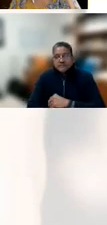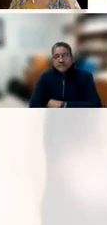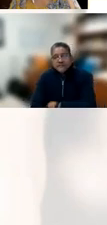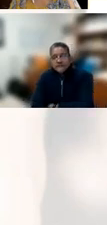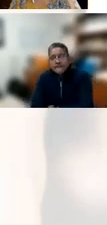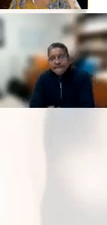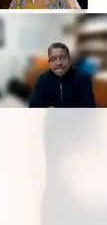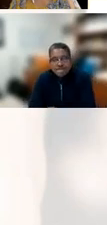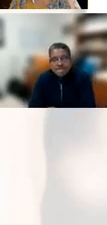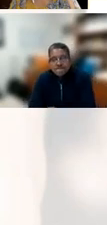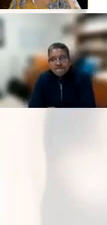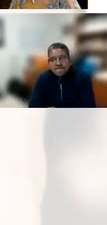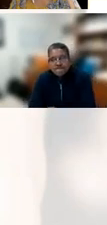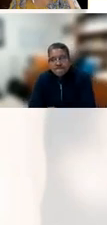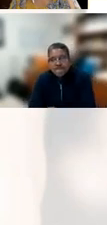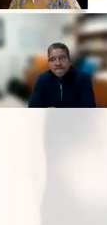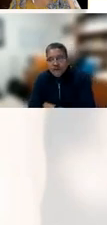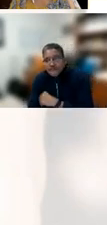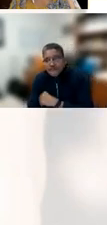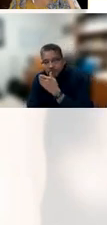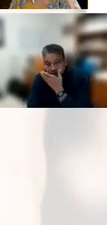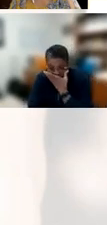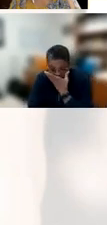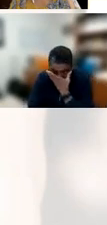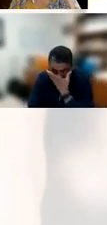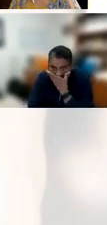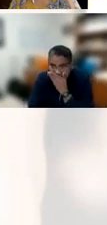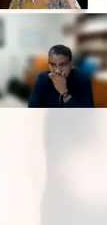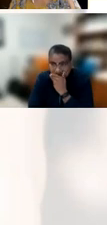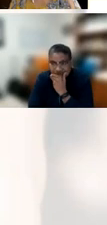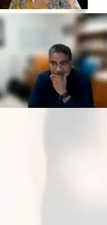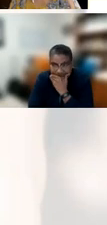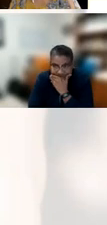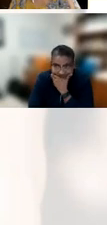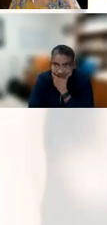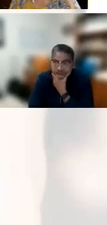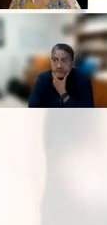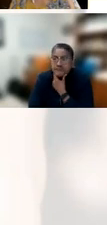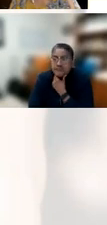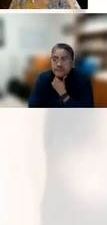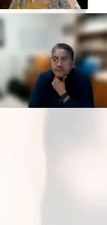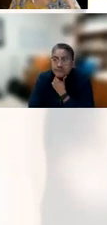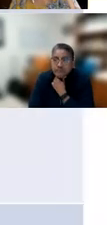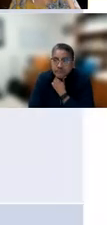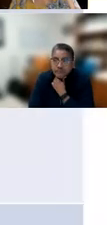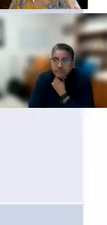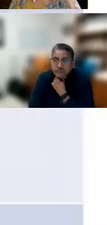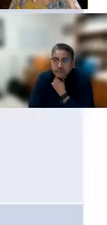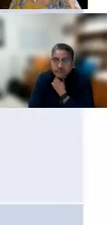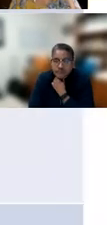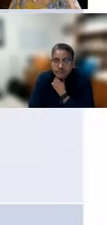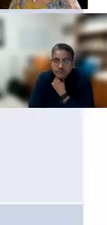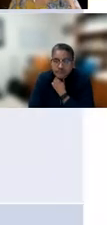Agency. And actually, we have four presenters today. So before we get into our discussion and